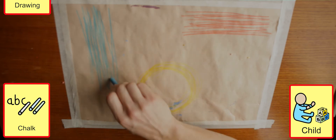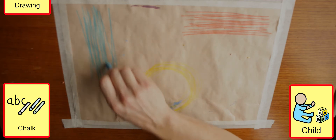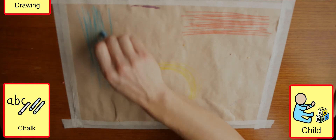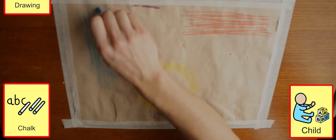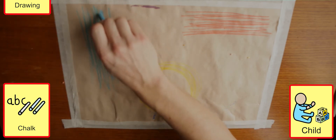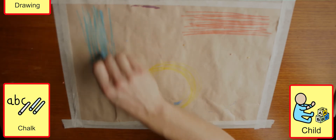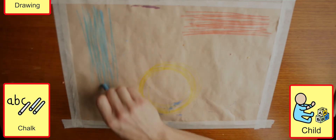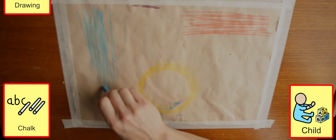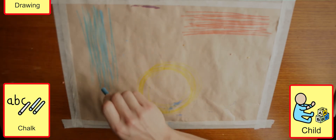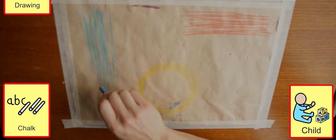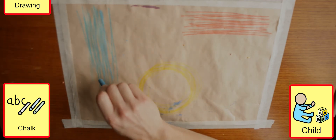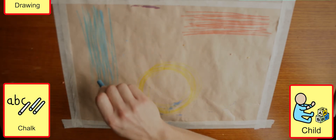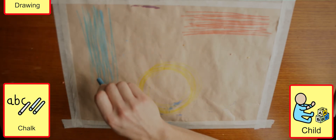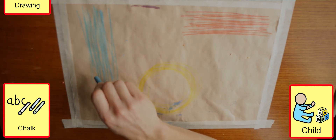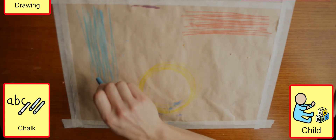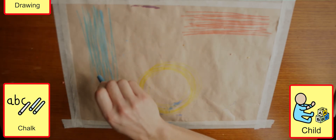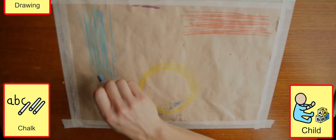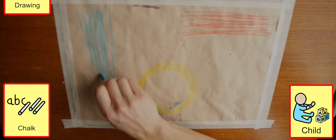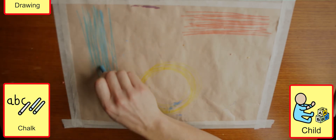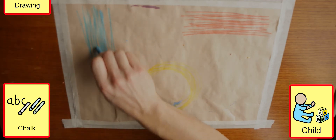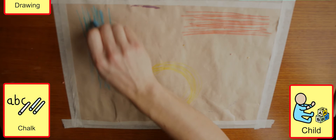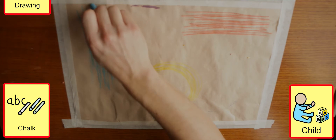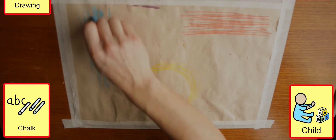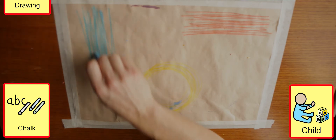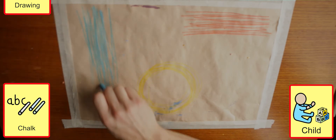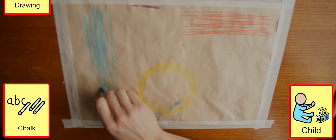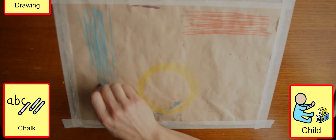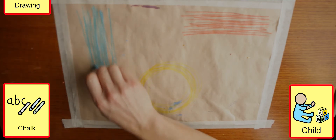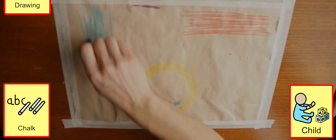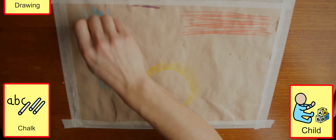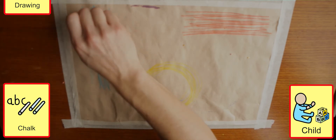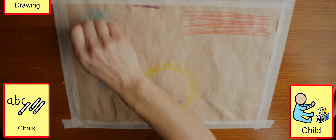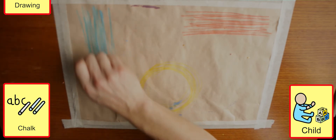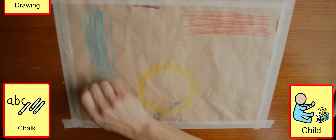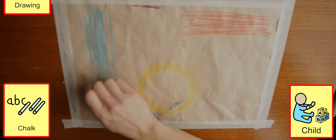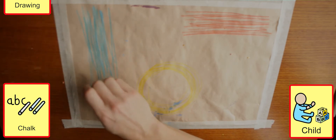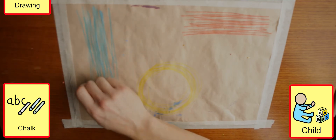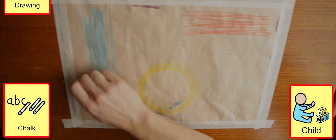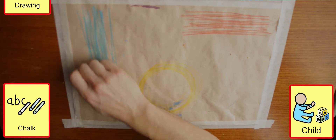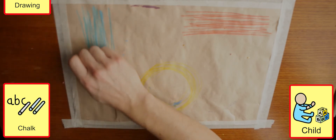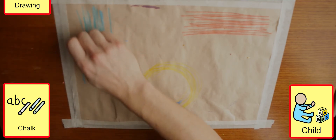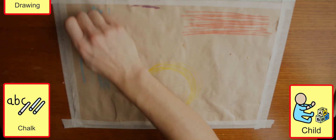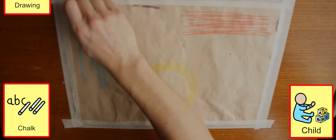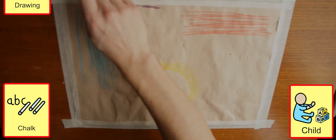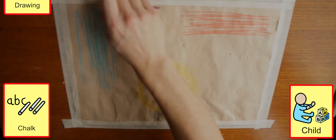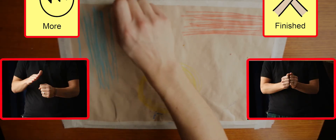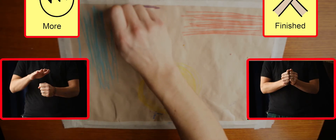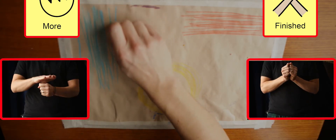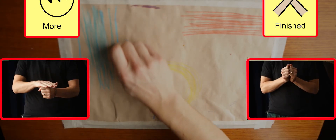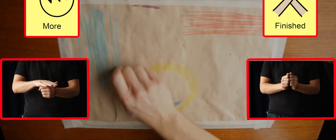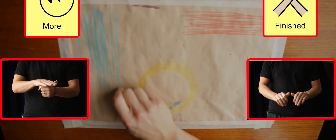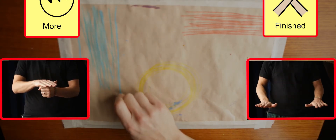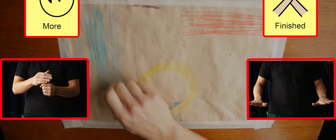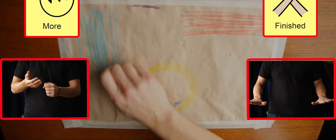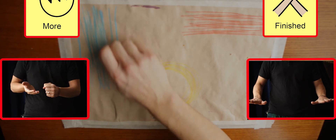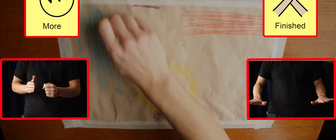As always, where a student becomes disinterested, we can ask them if they are finished, or we can support the